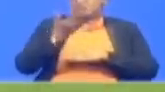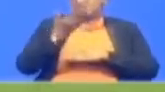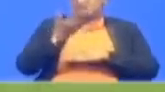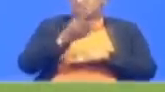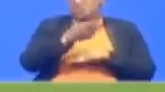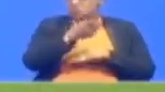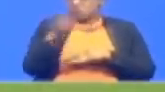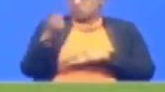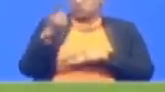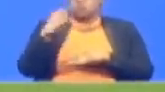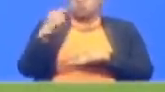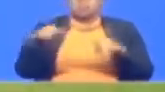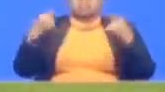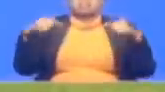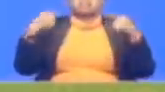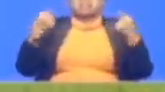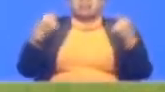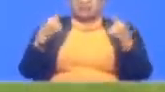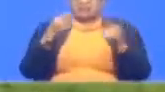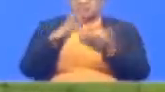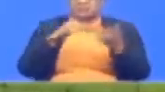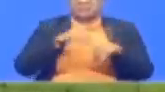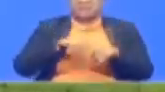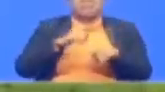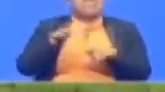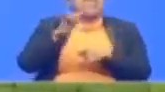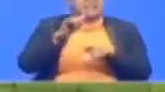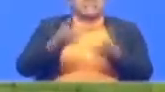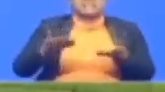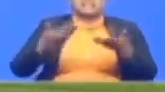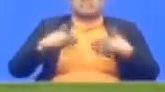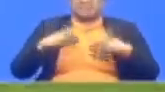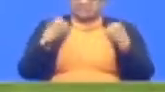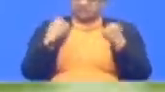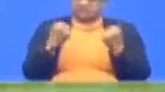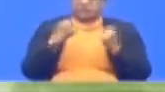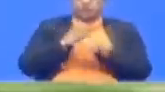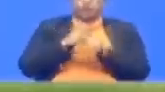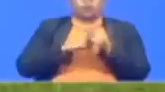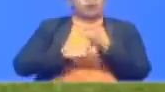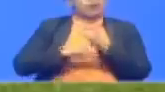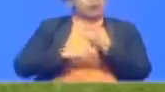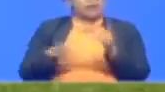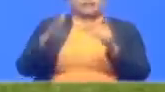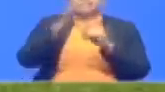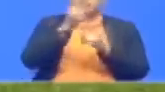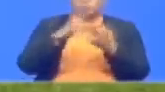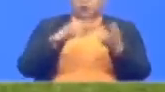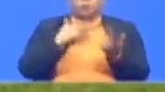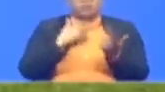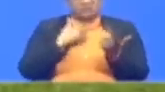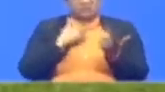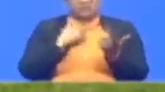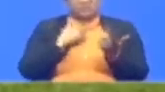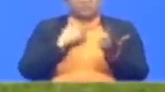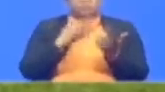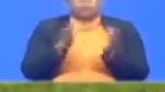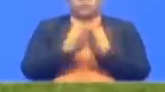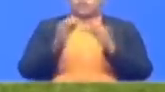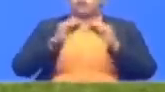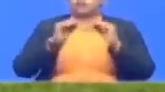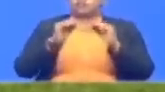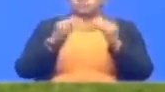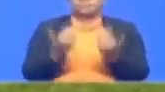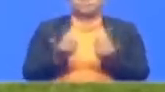those who criticize me. And sometimes it gives me the strength to work hard and achieve what I want. With Migne at the helm, Kenya has enhanced